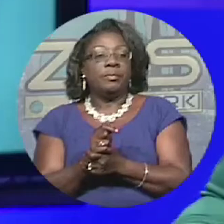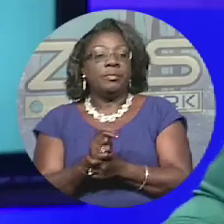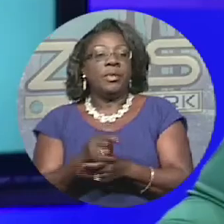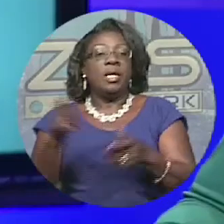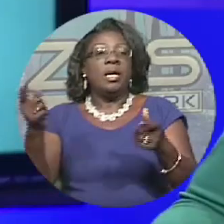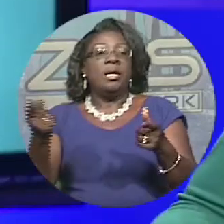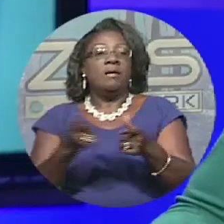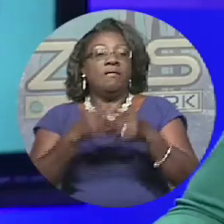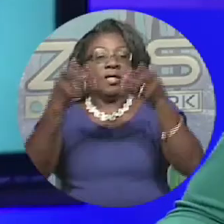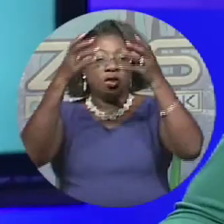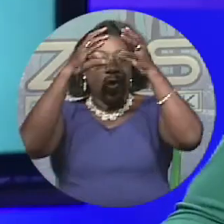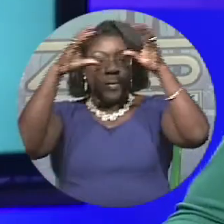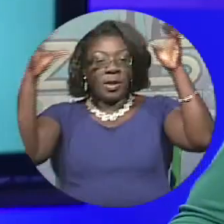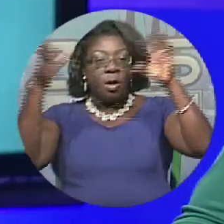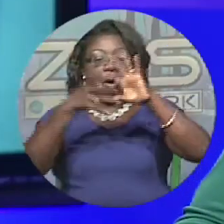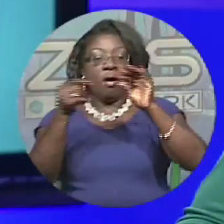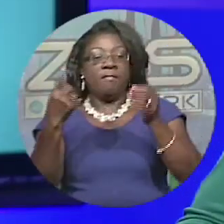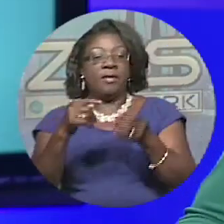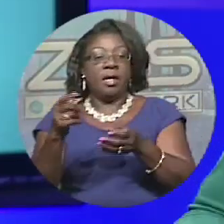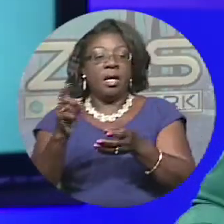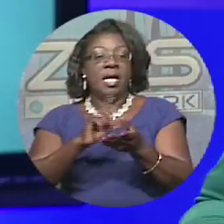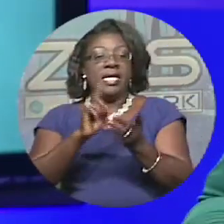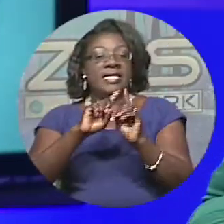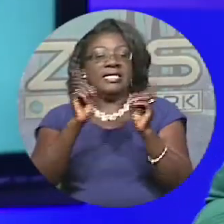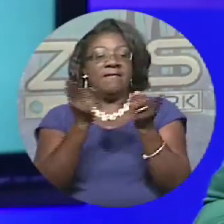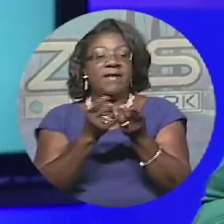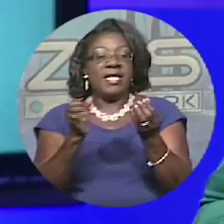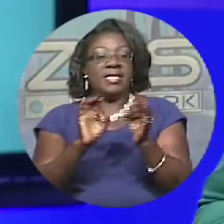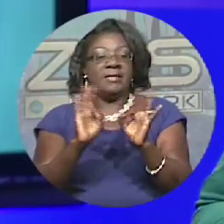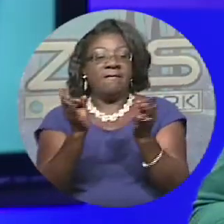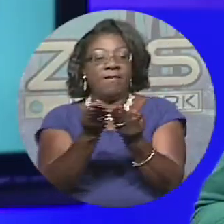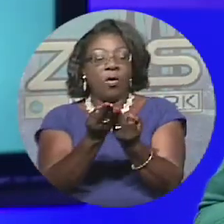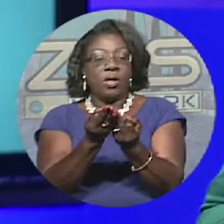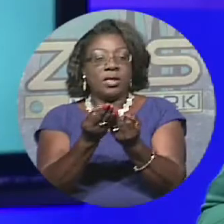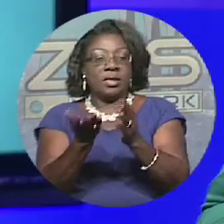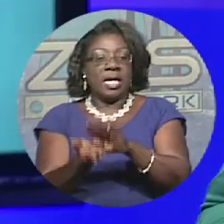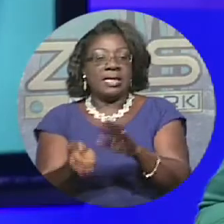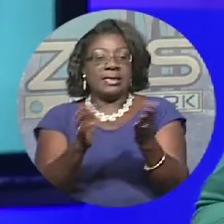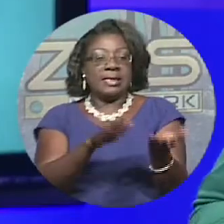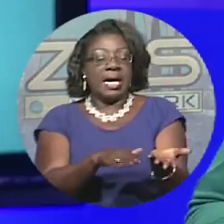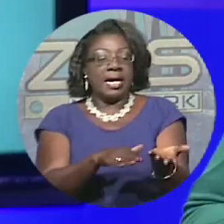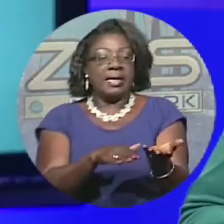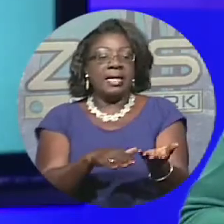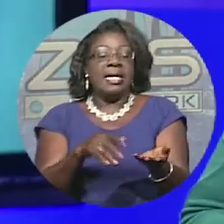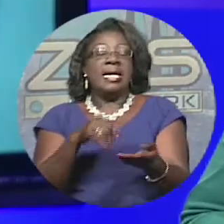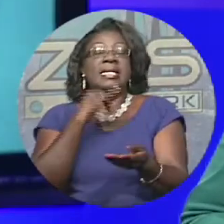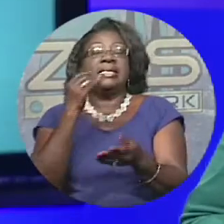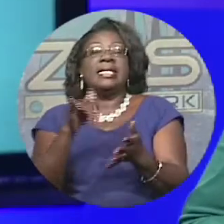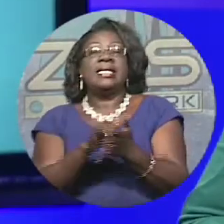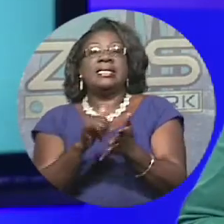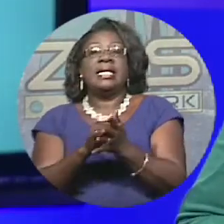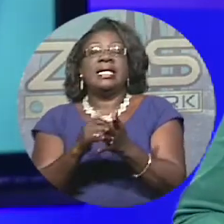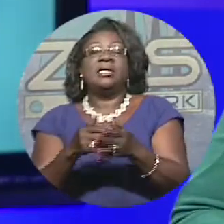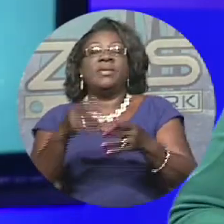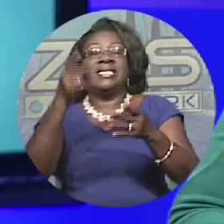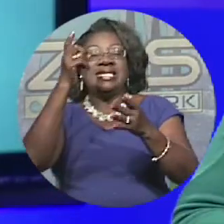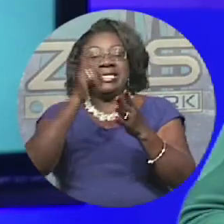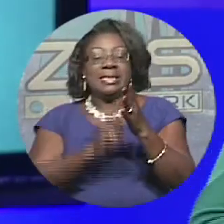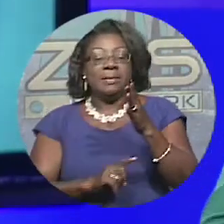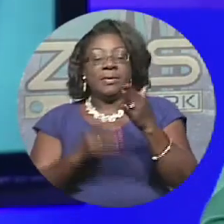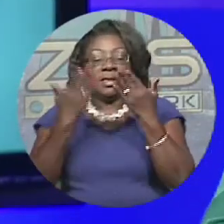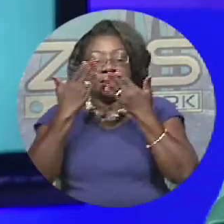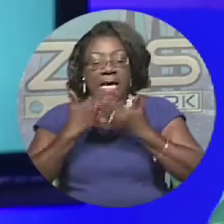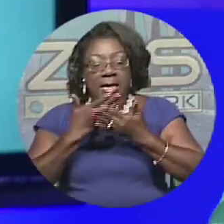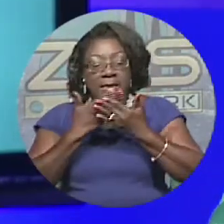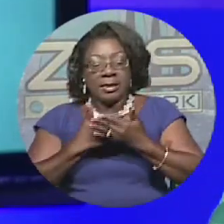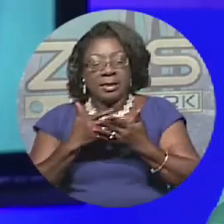The first Commodore of the Defense Force has passed away. A statement from the Bahamas Information Service said, "It is with deep sadness that the government of the